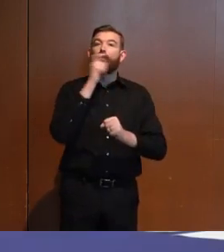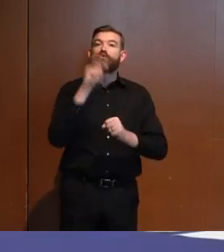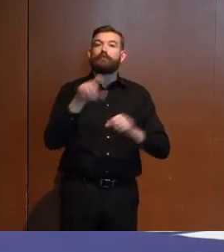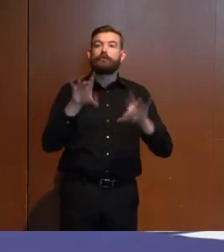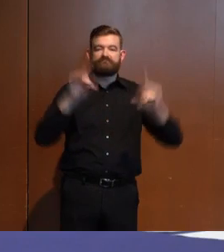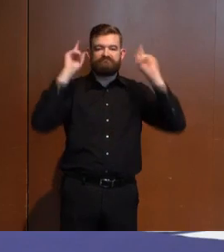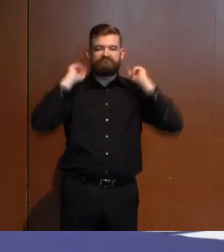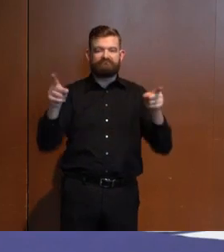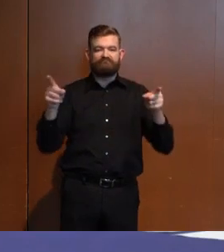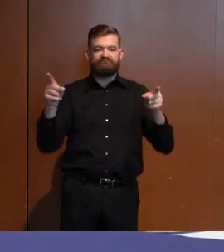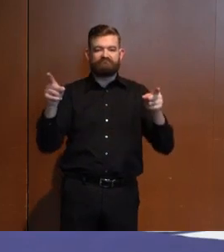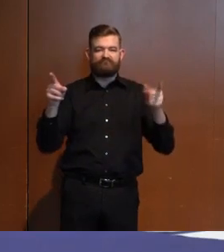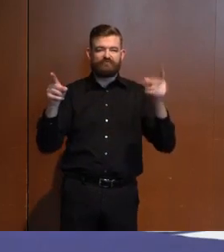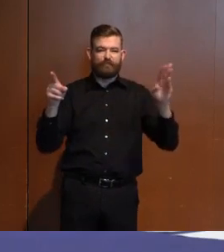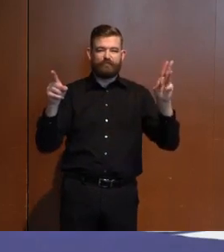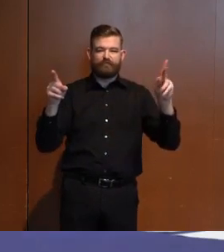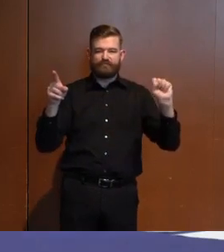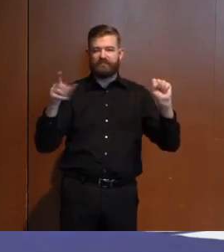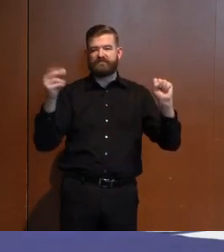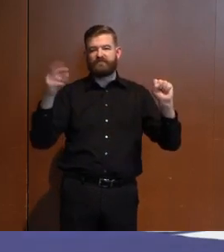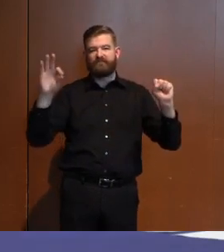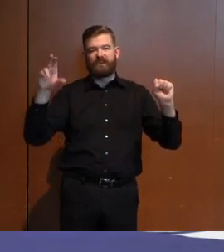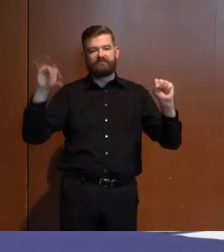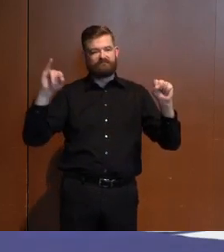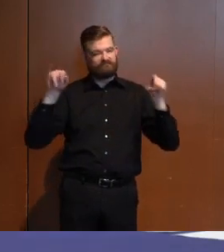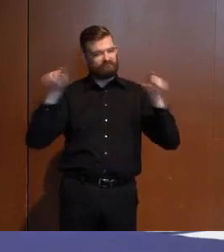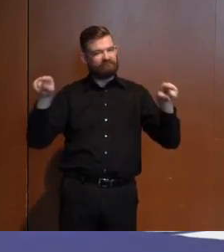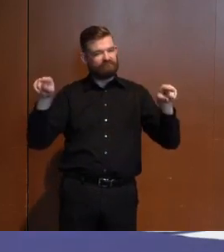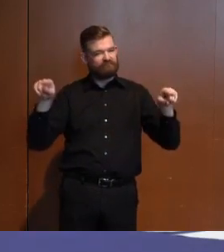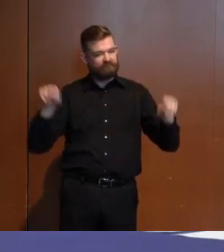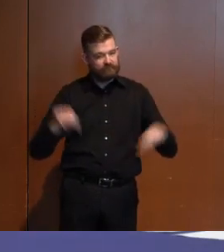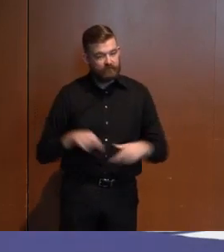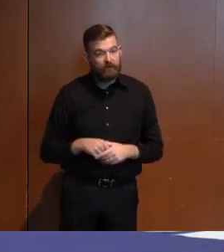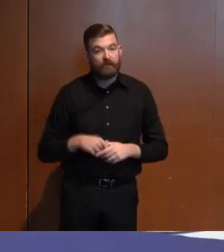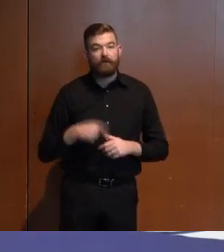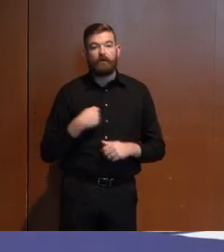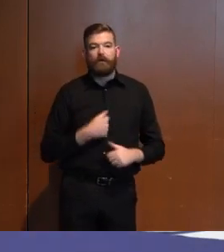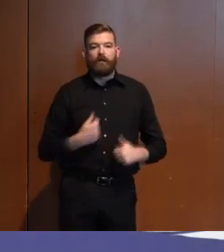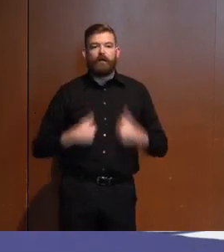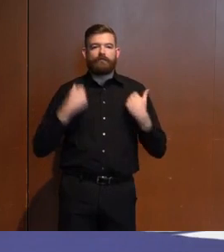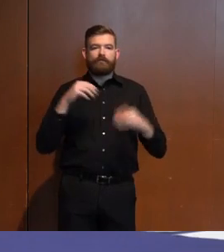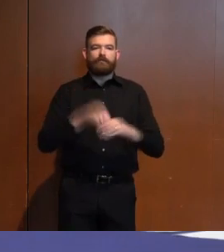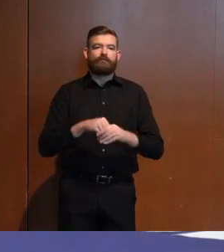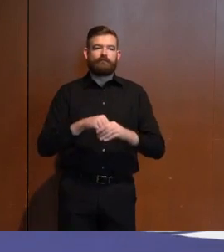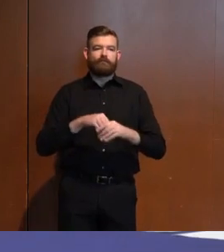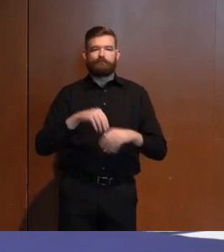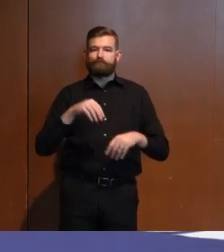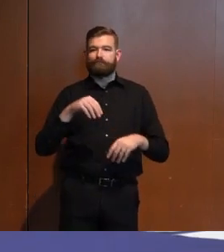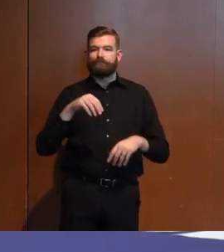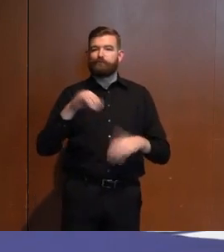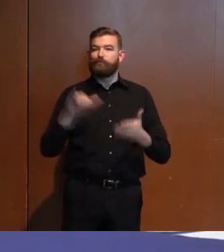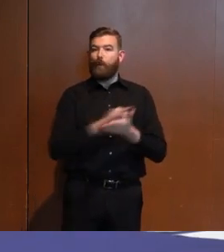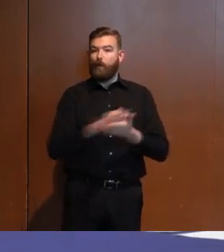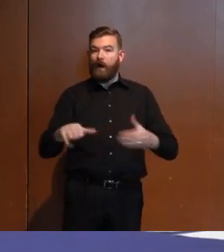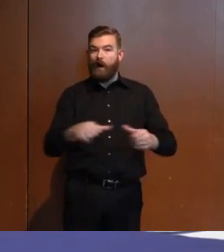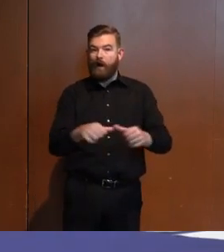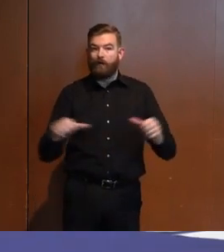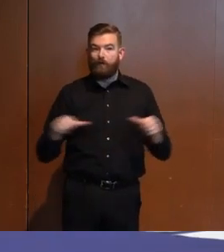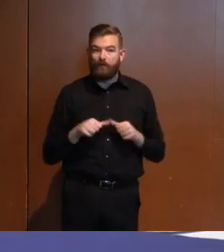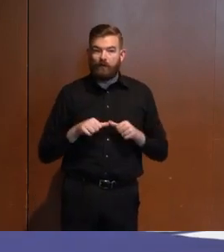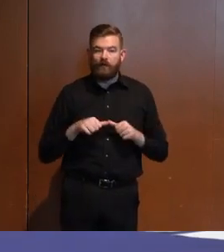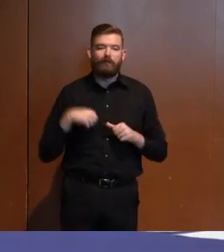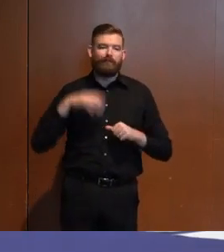may be in New Jersey. I like to think of New York, by the way, as Greater New Jersey, just to clarify that. But we live in Metro New York.